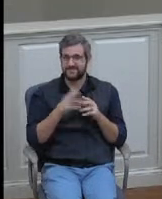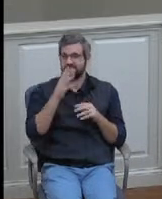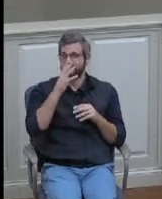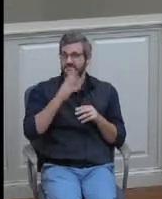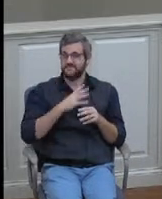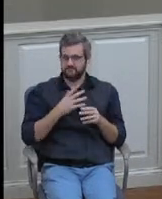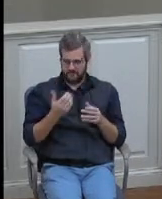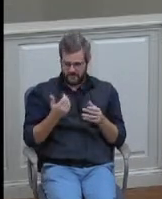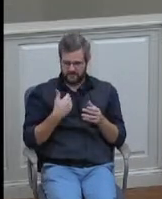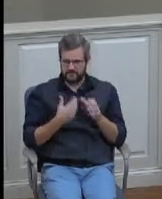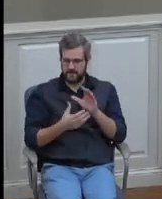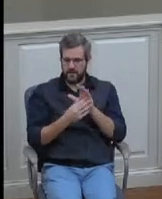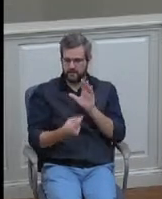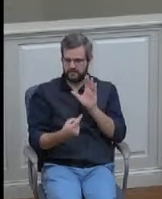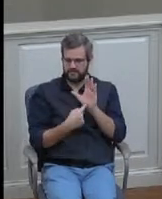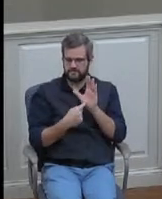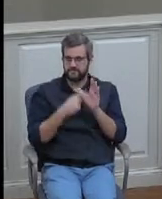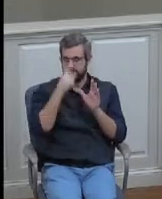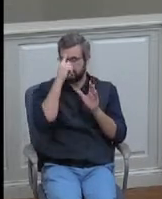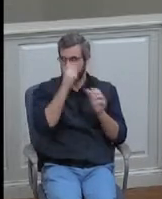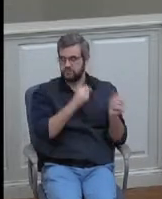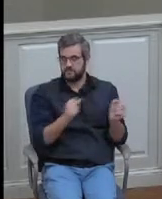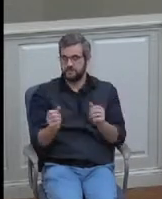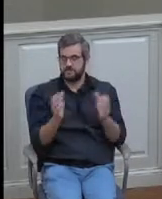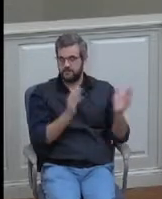I have the copy of our strategic plan for you.